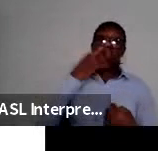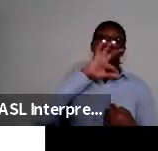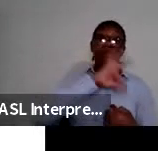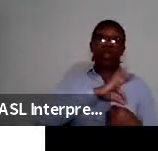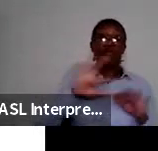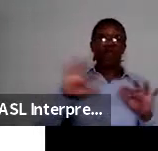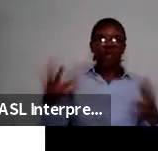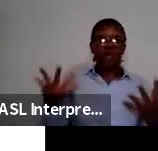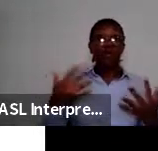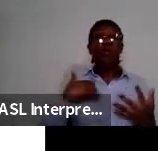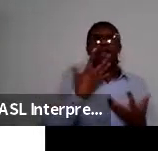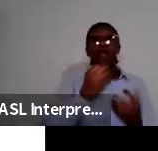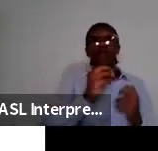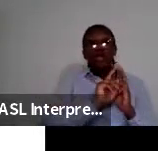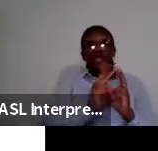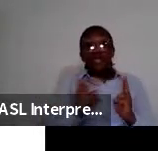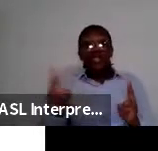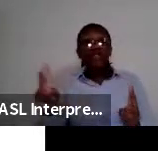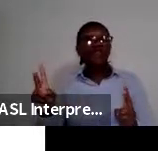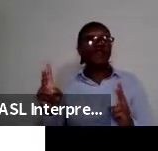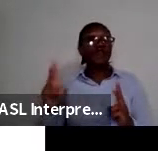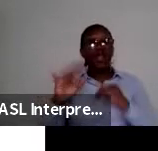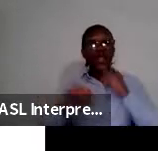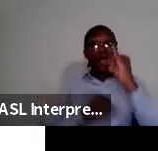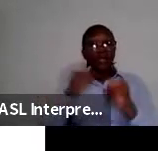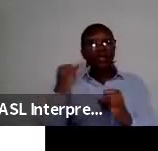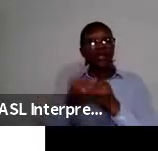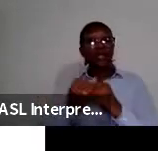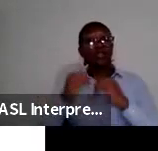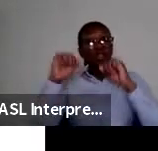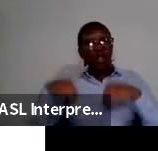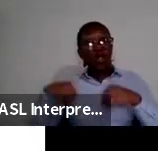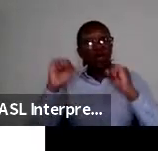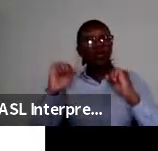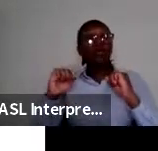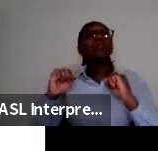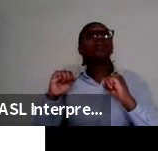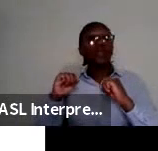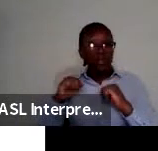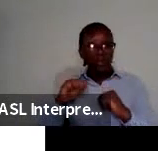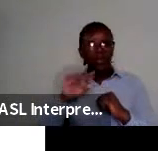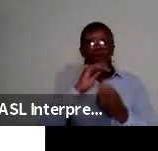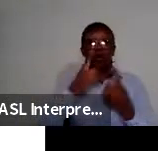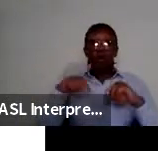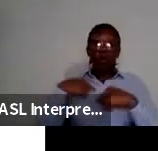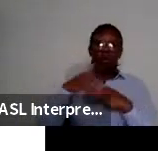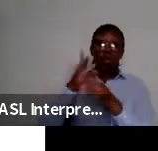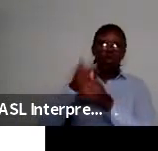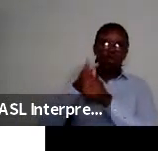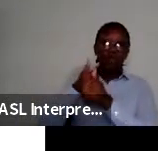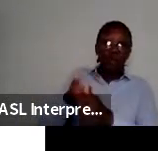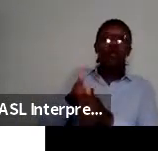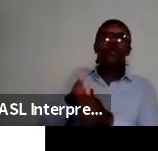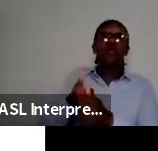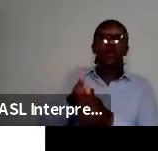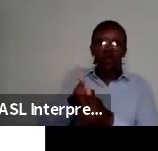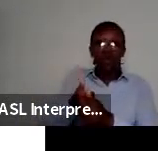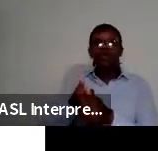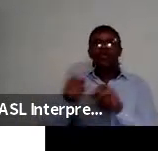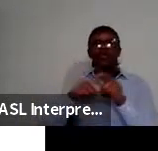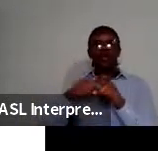different international agreements that are in place that we are supposed to adhere to. Some of them we've acceded to